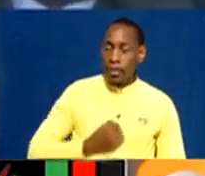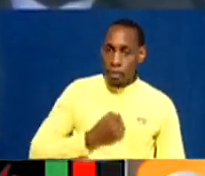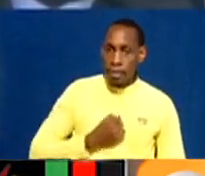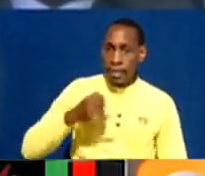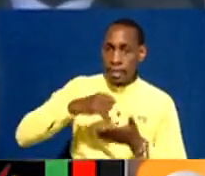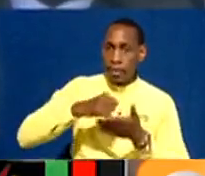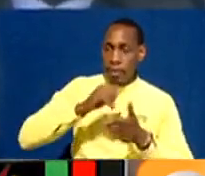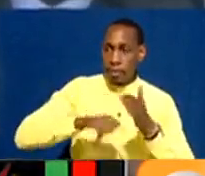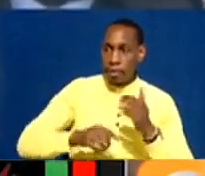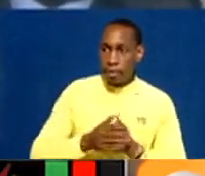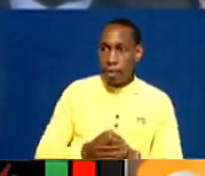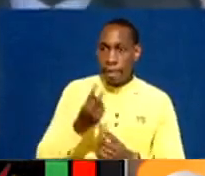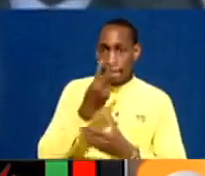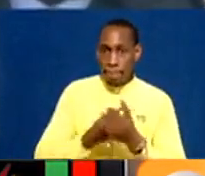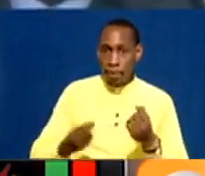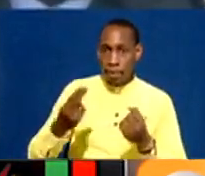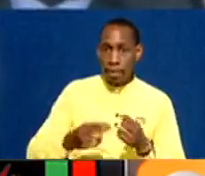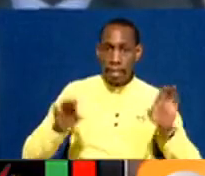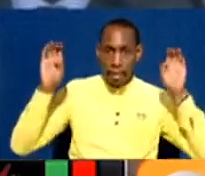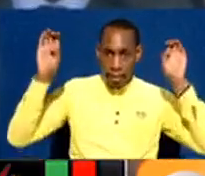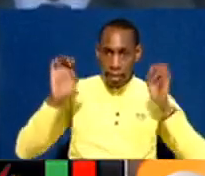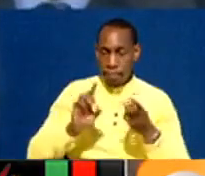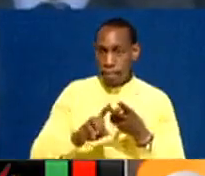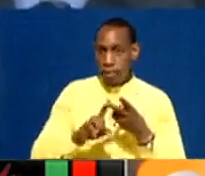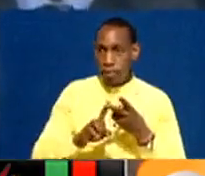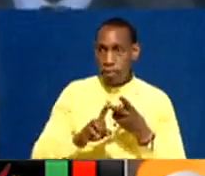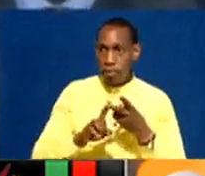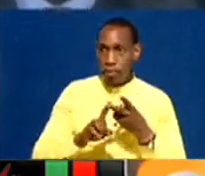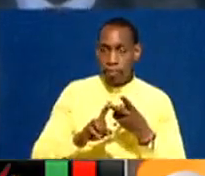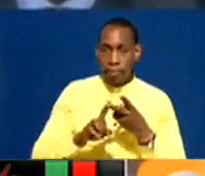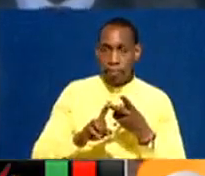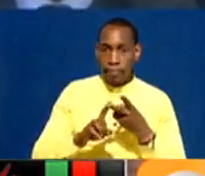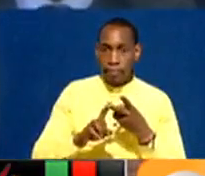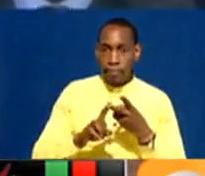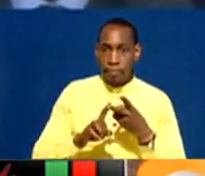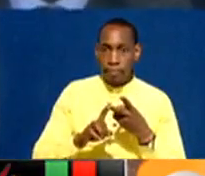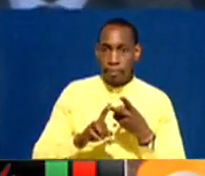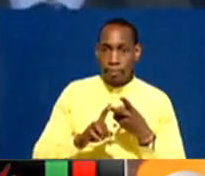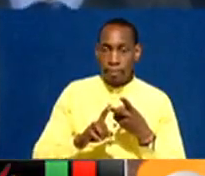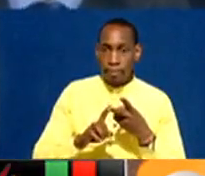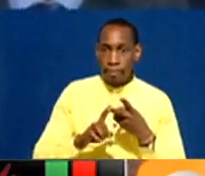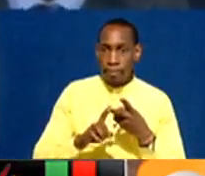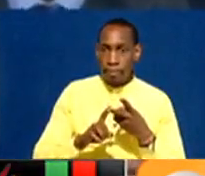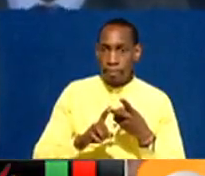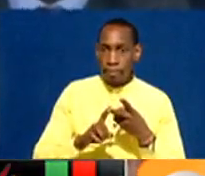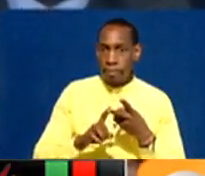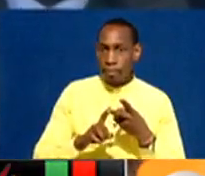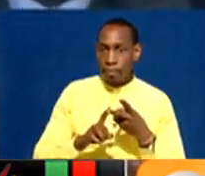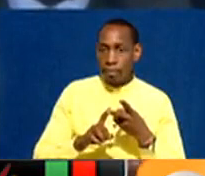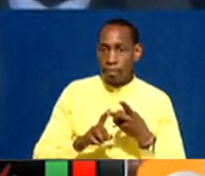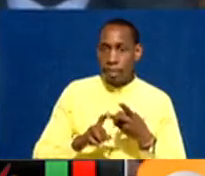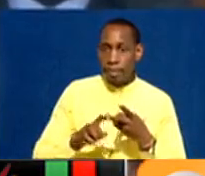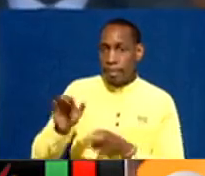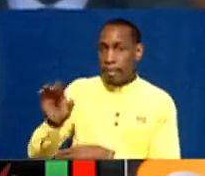including both in ethiopia and in the great lakes region i have